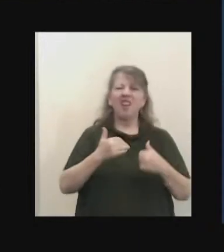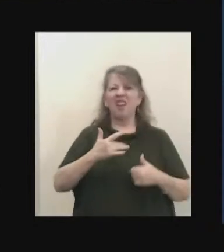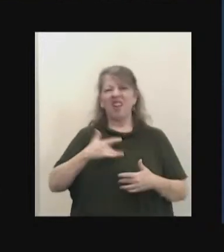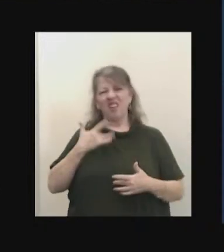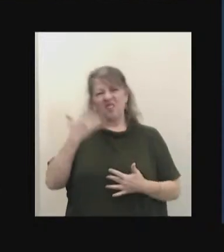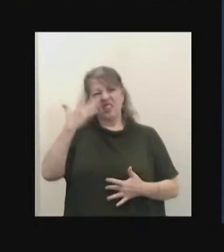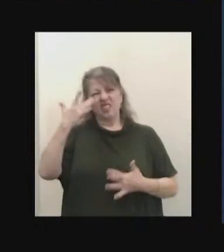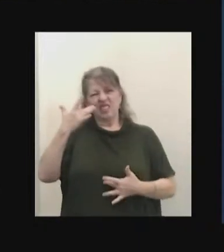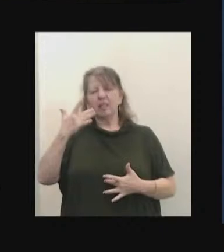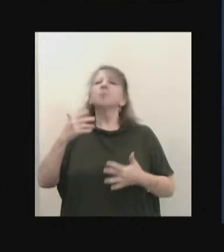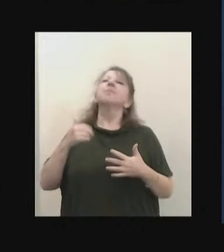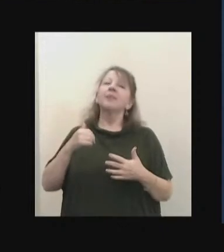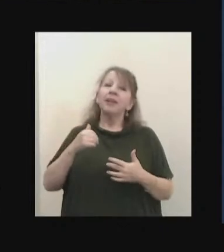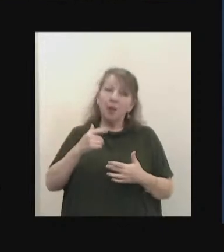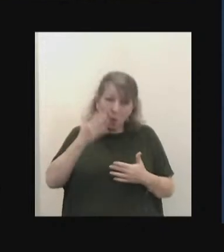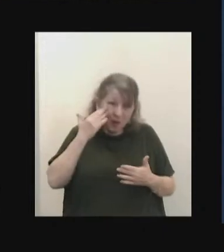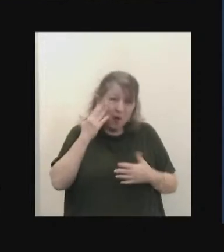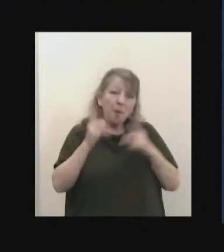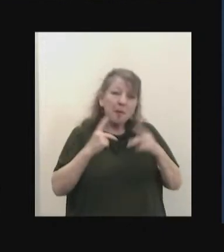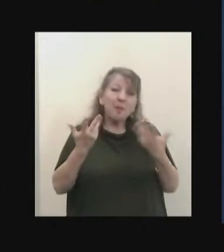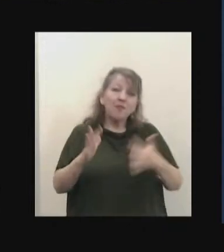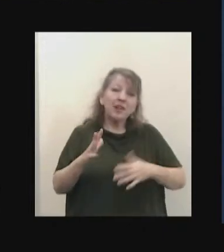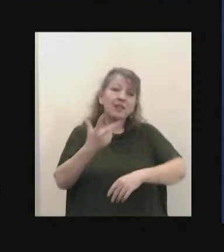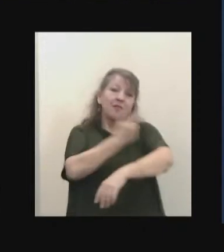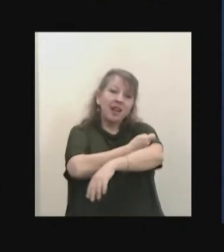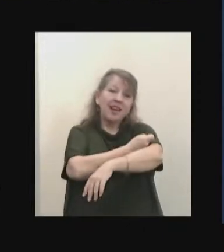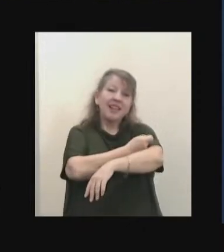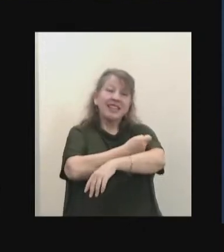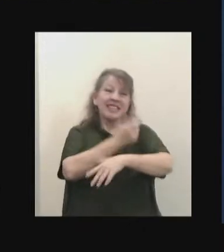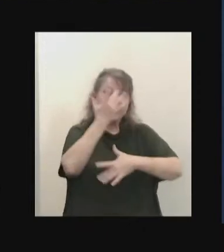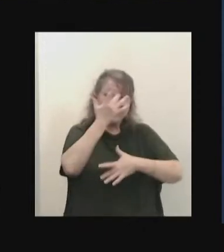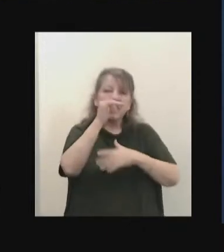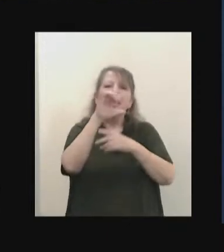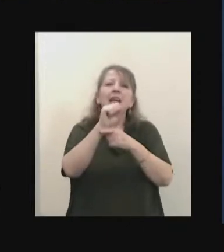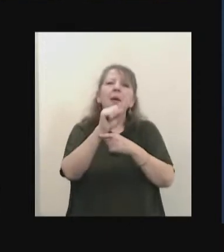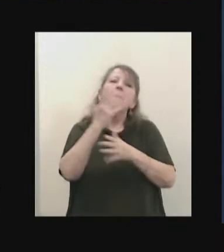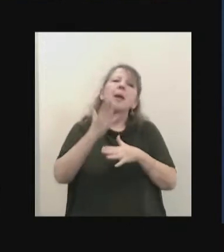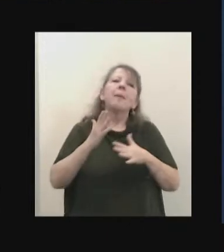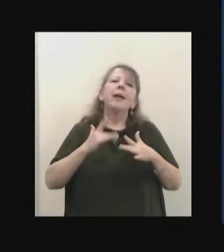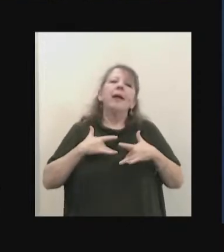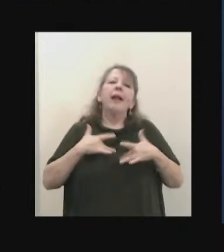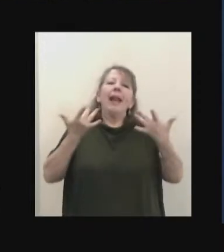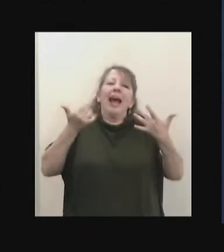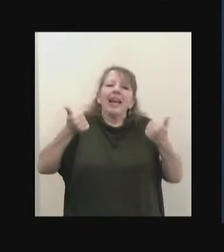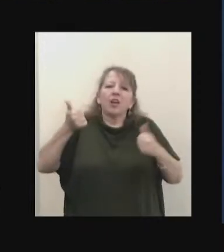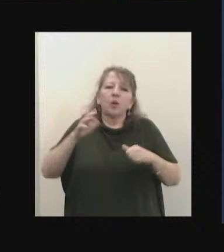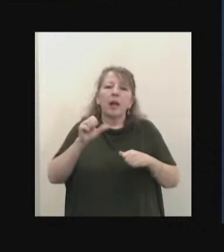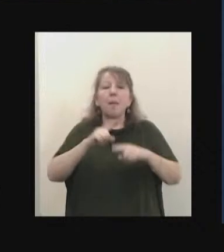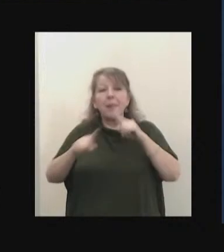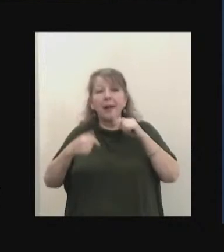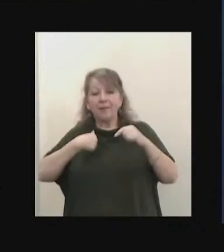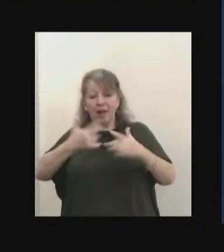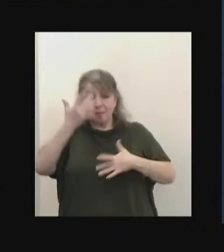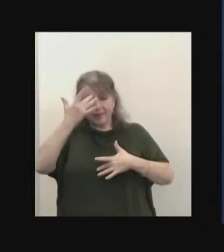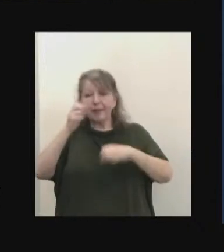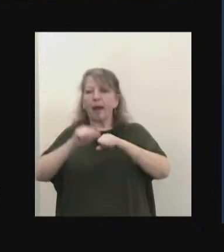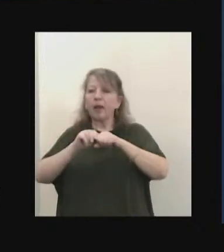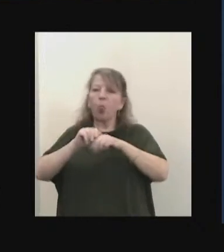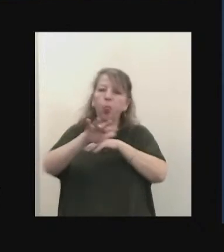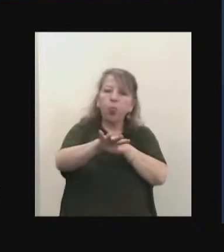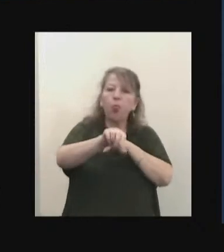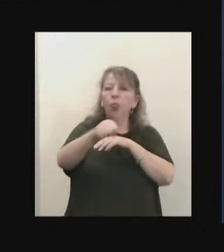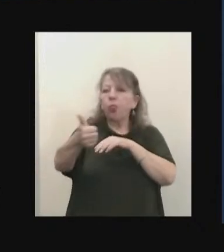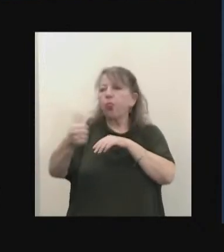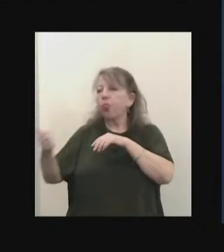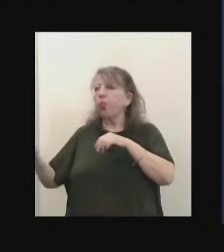can spread to people who are vaccinated. They usually have milder cases, but you can then spread it to other people. We do offer PCR, which is the